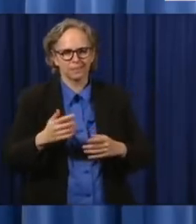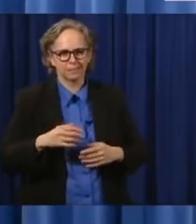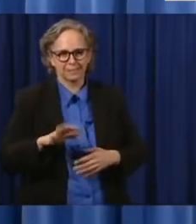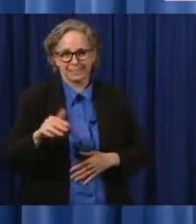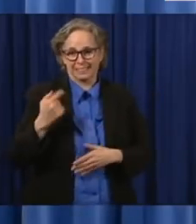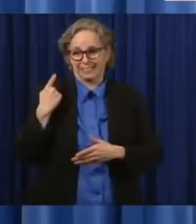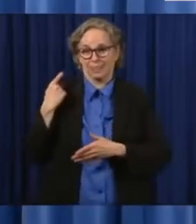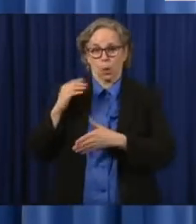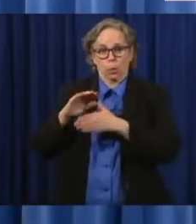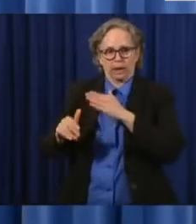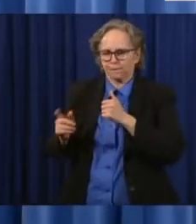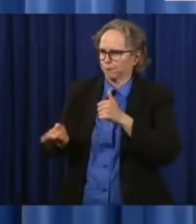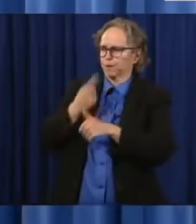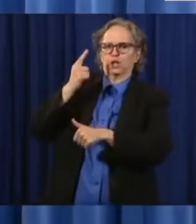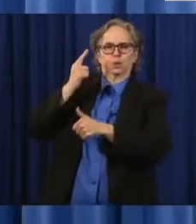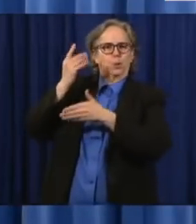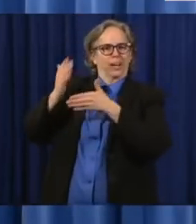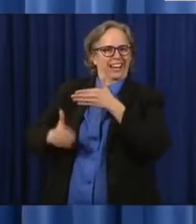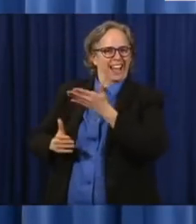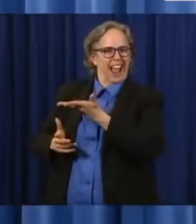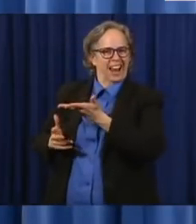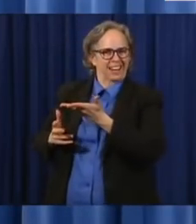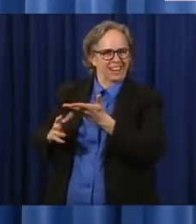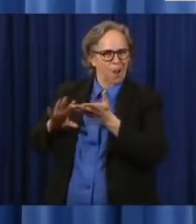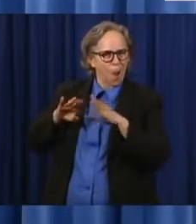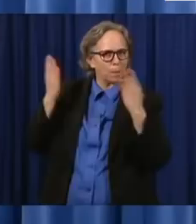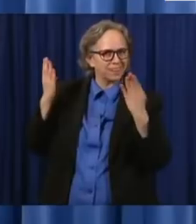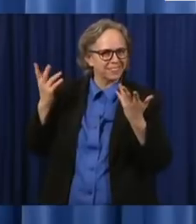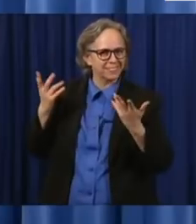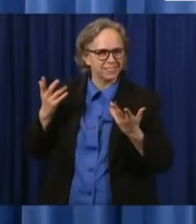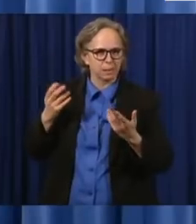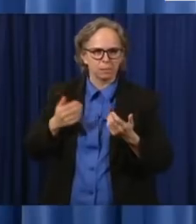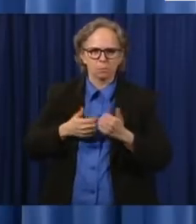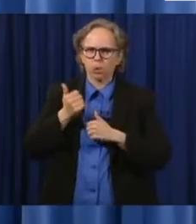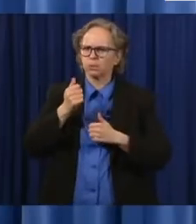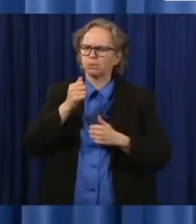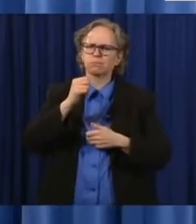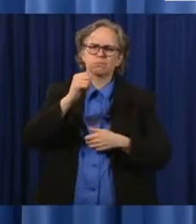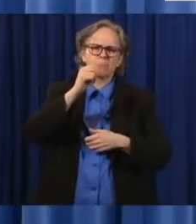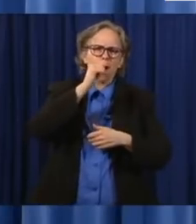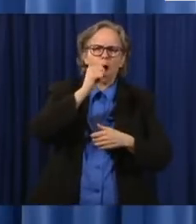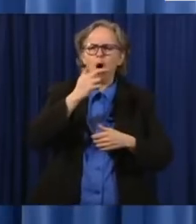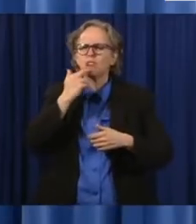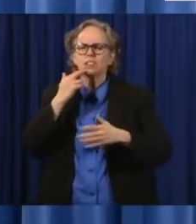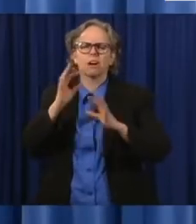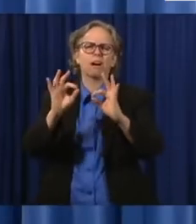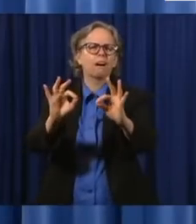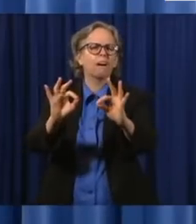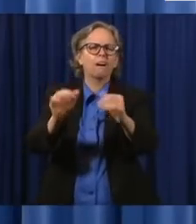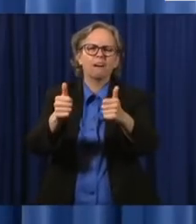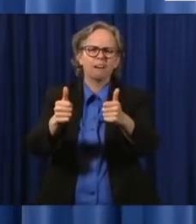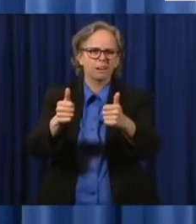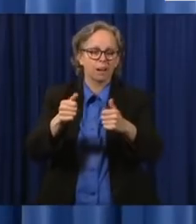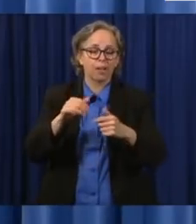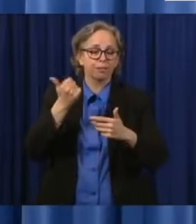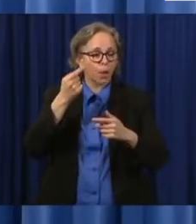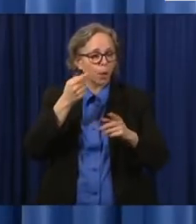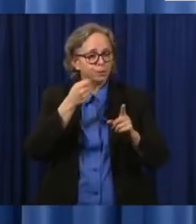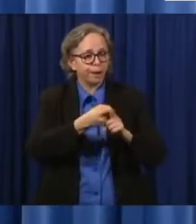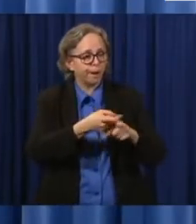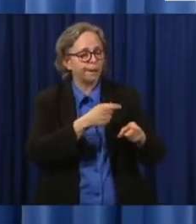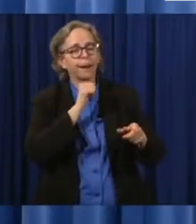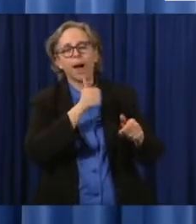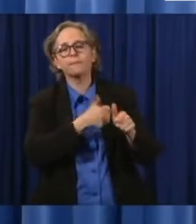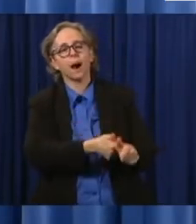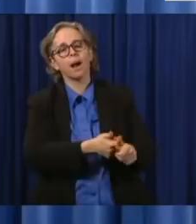saw this, most restaurants did fine, most bars did fine. Those who didn't do fine, we're going to chalk it up to a